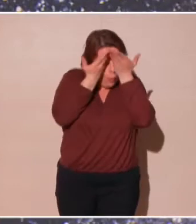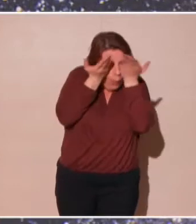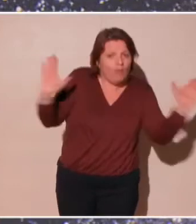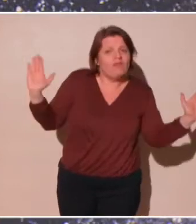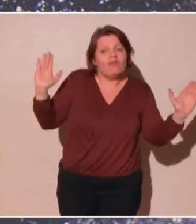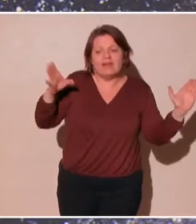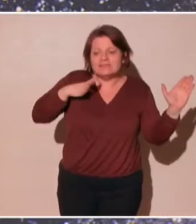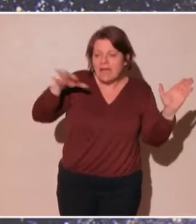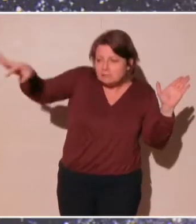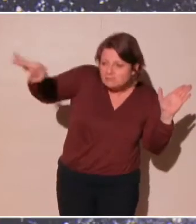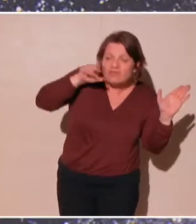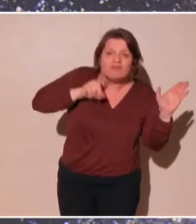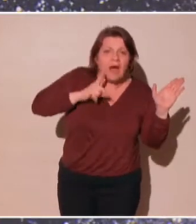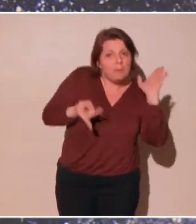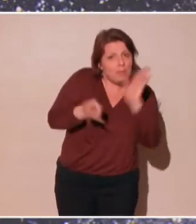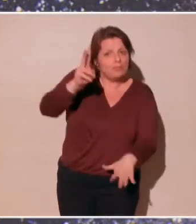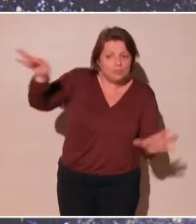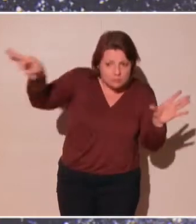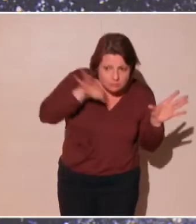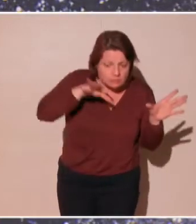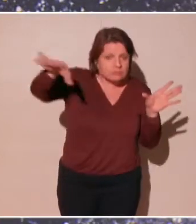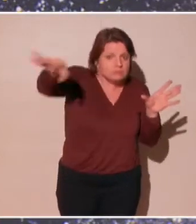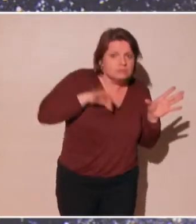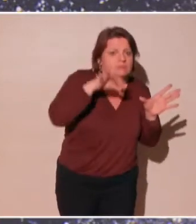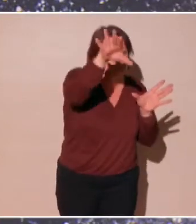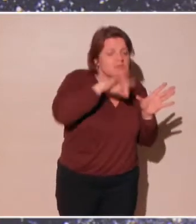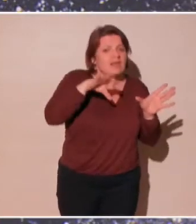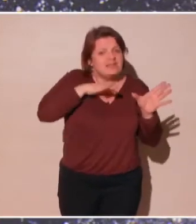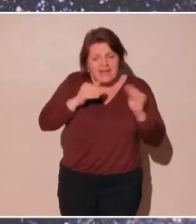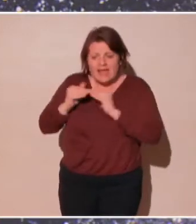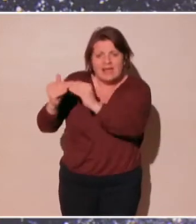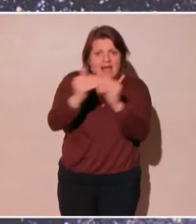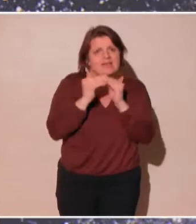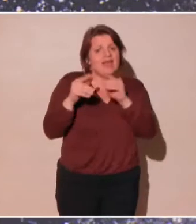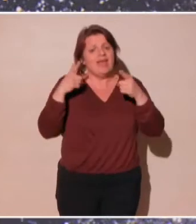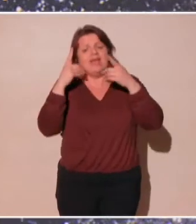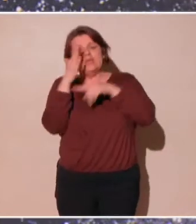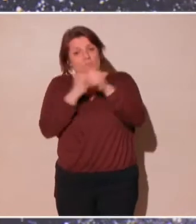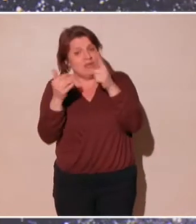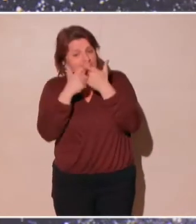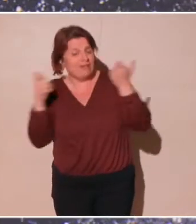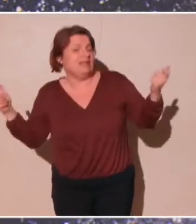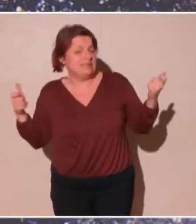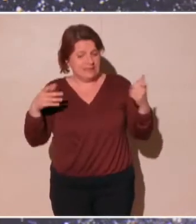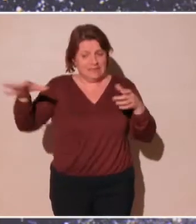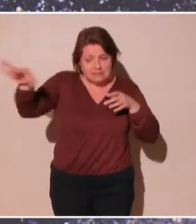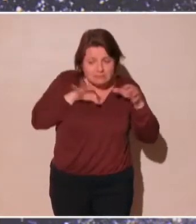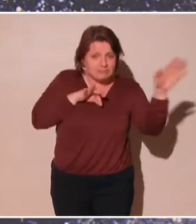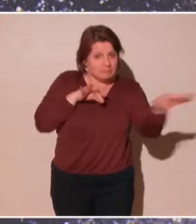we need to go find other types of people, more women, more social